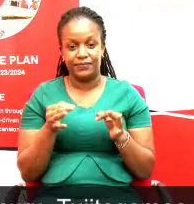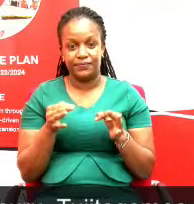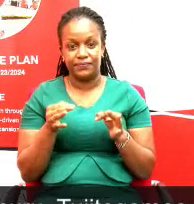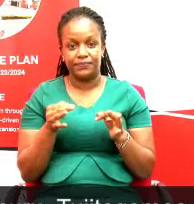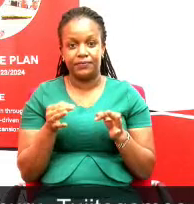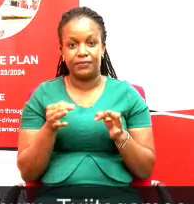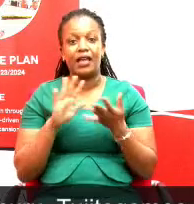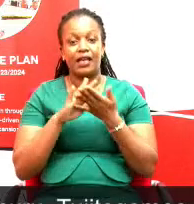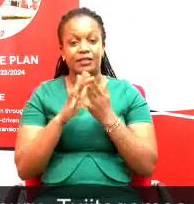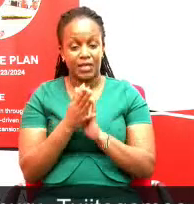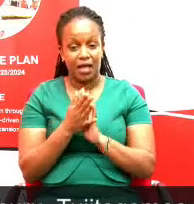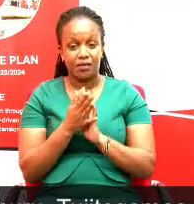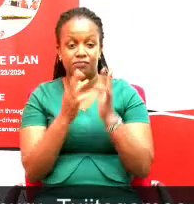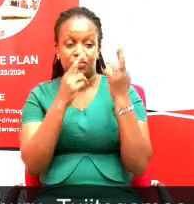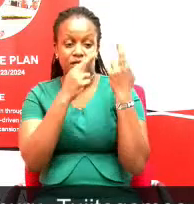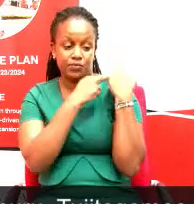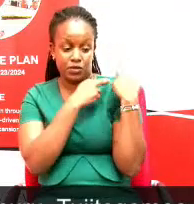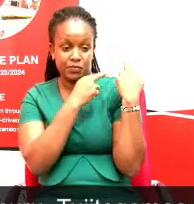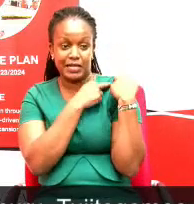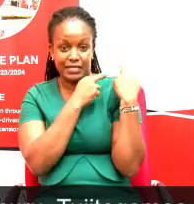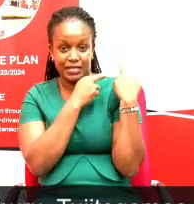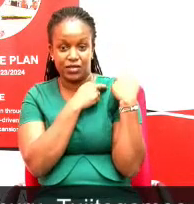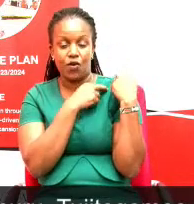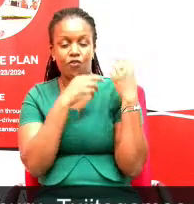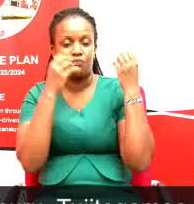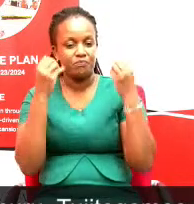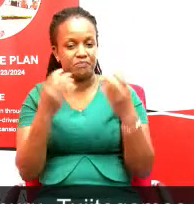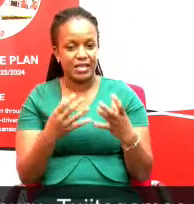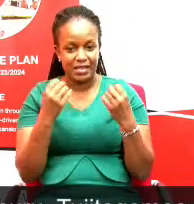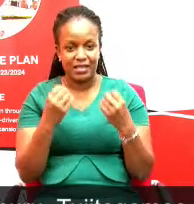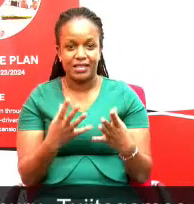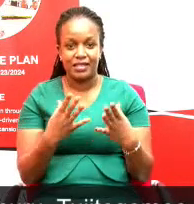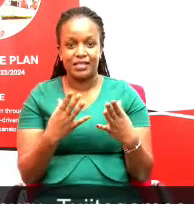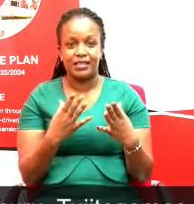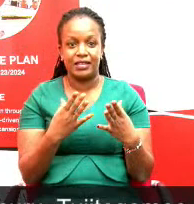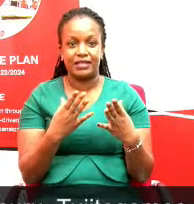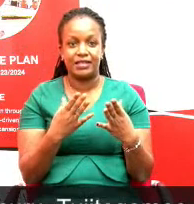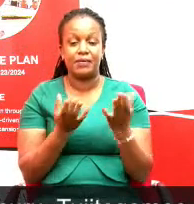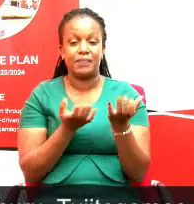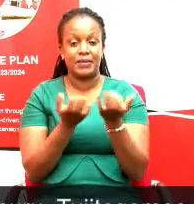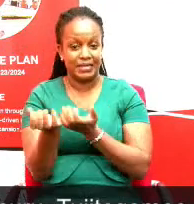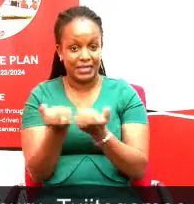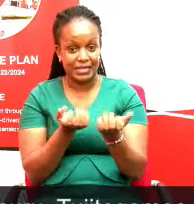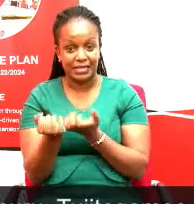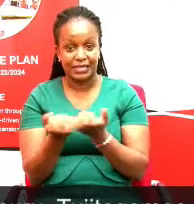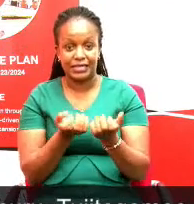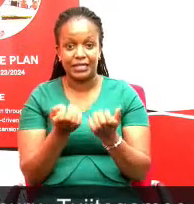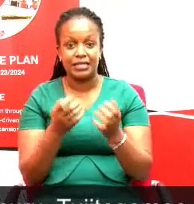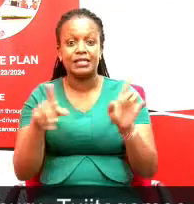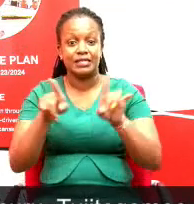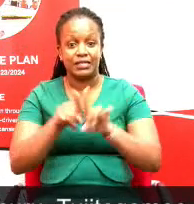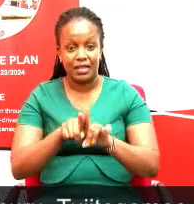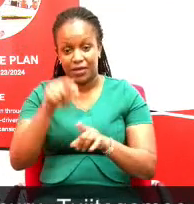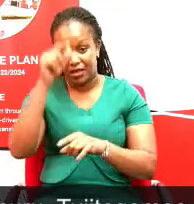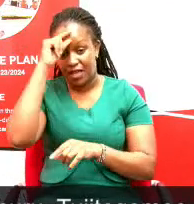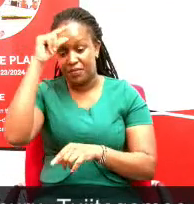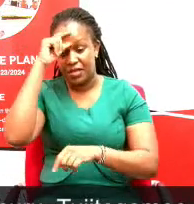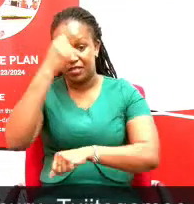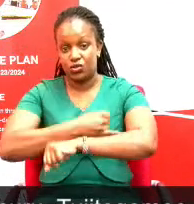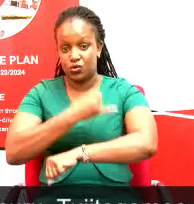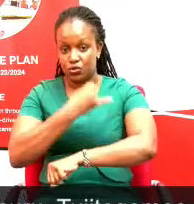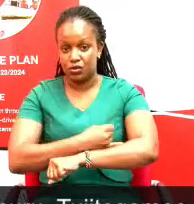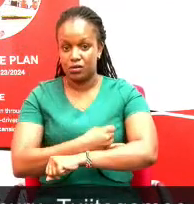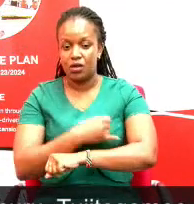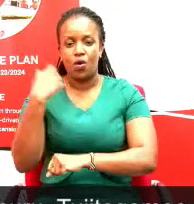custodian on the responsibilities of many state enterprises and parastatals,